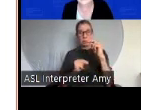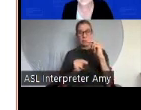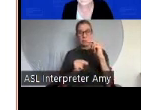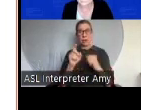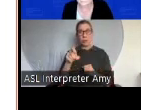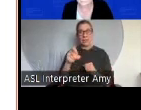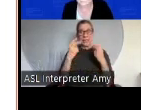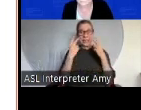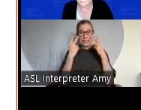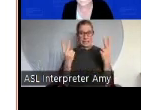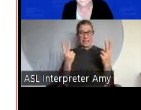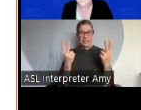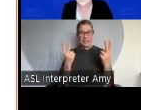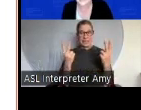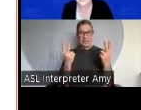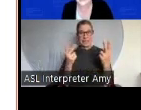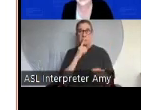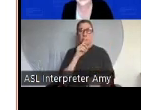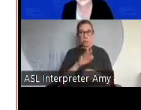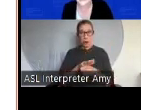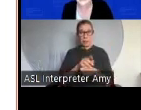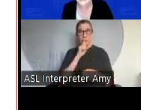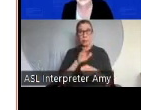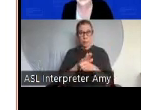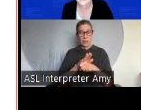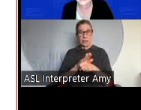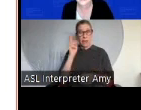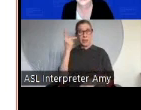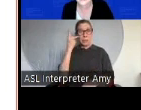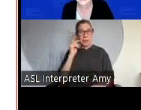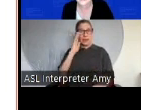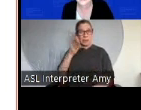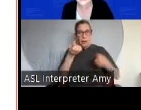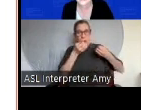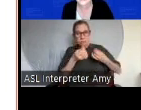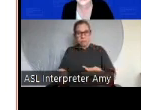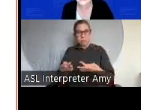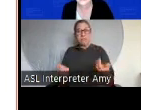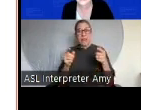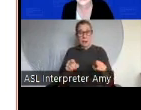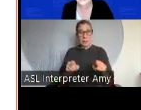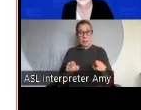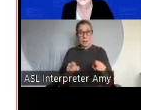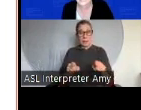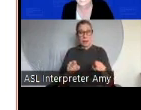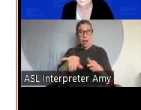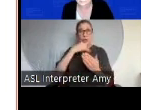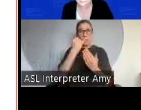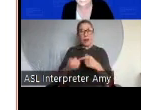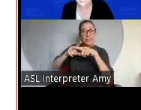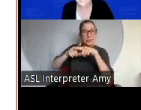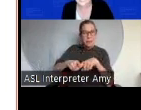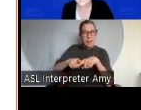see some assurances that that politically is going to fly, because so much of this project depends upon